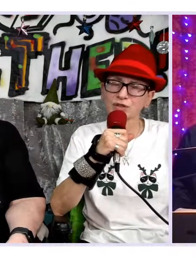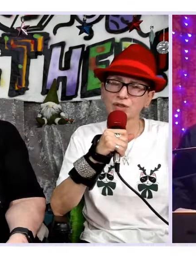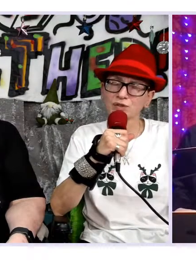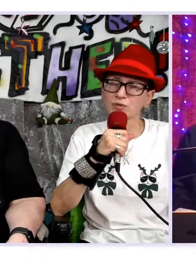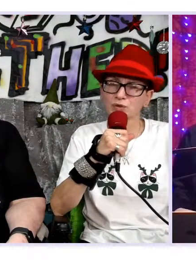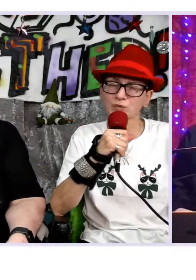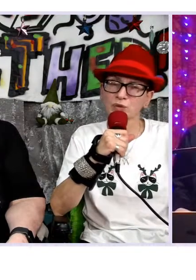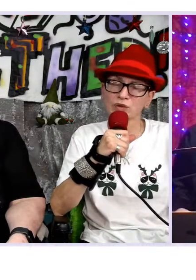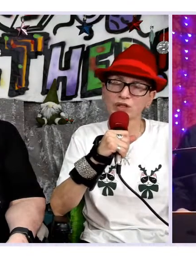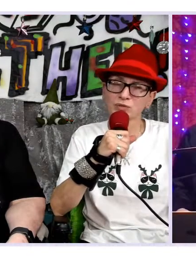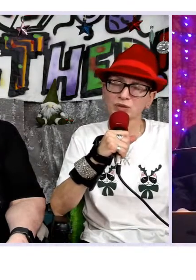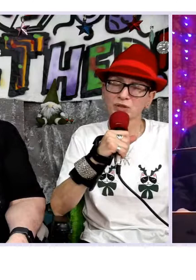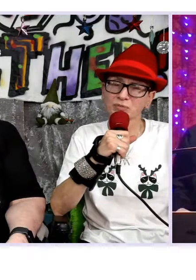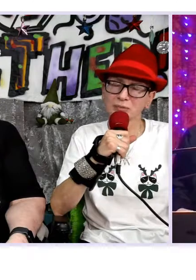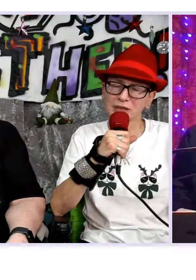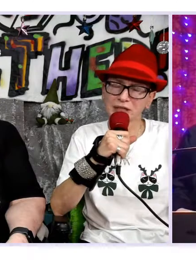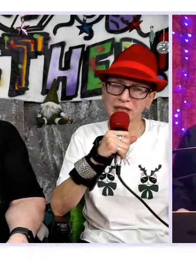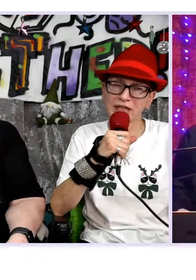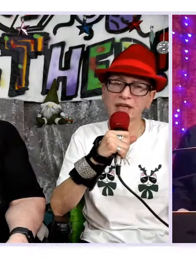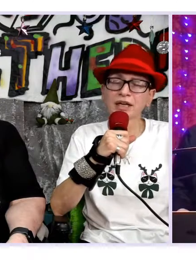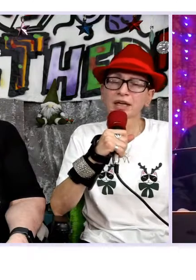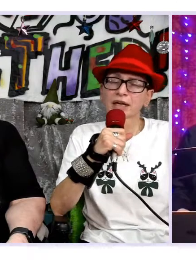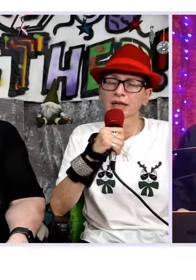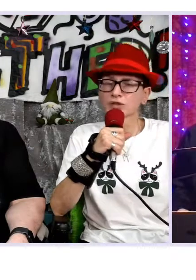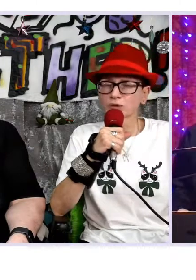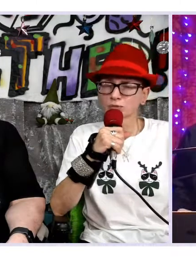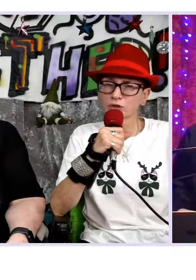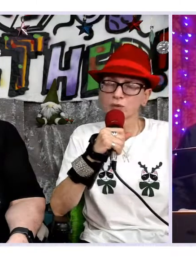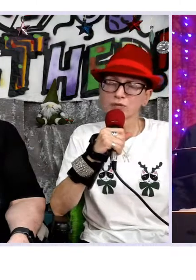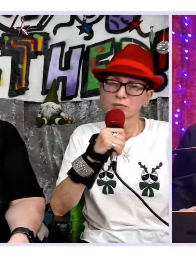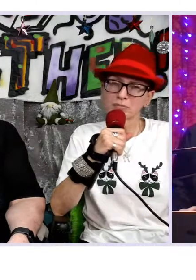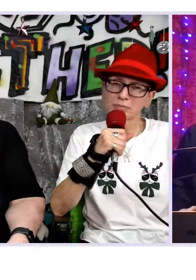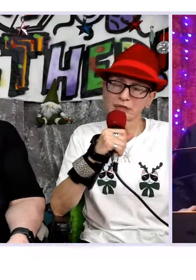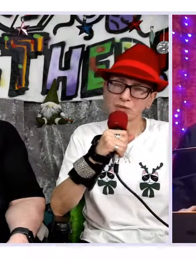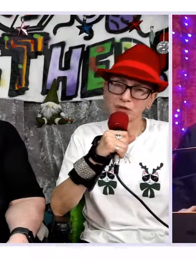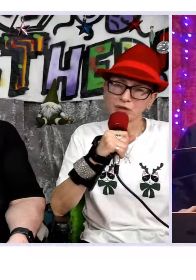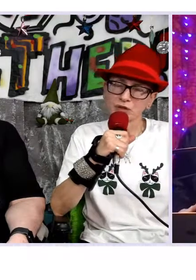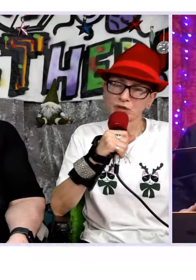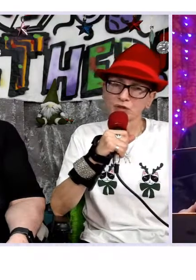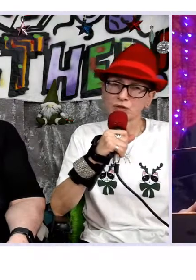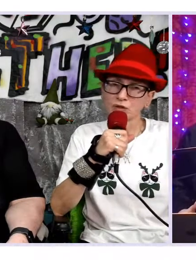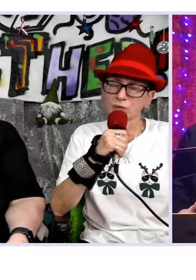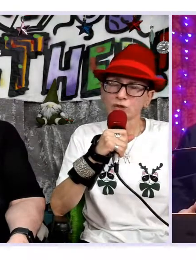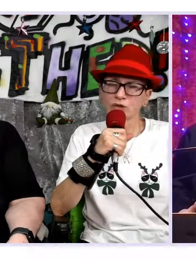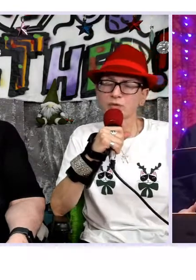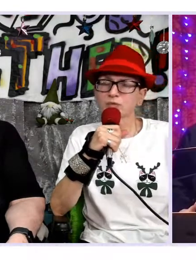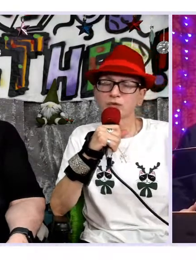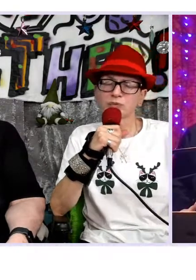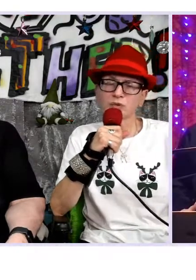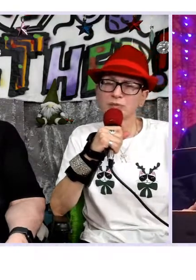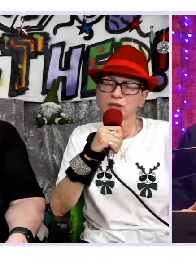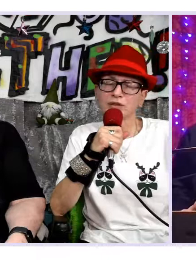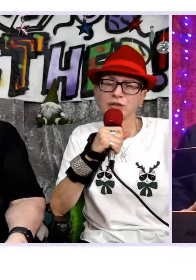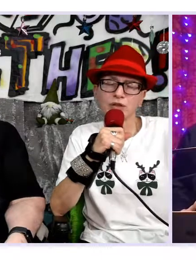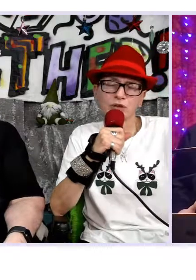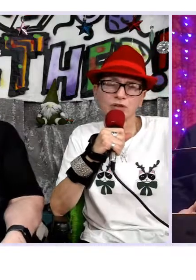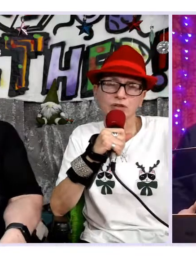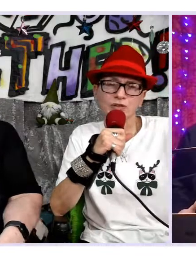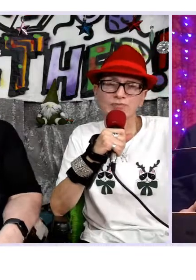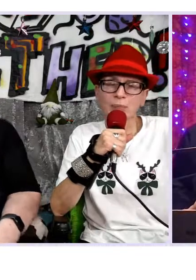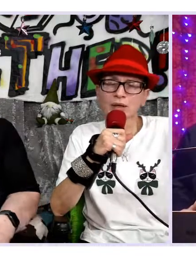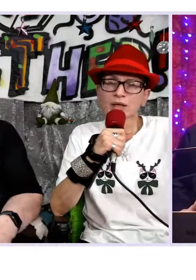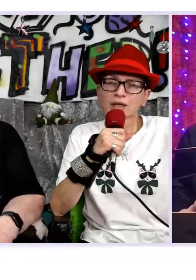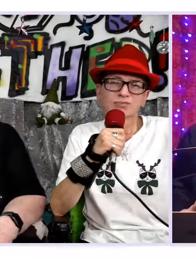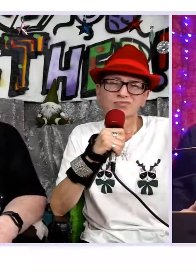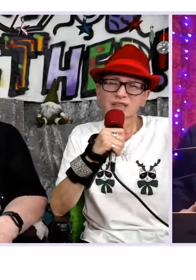democratic, accessible sport that anybody can play, and took the money away from badminton, which I remember you can play in the